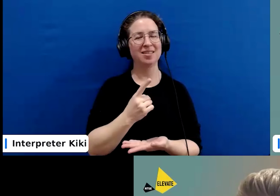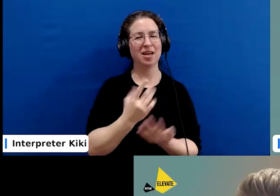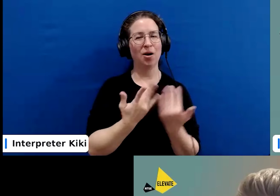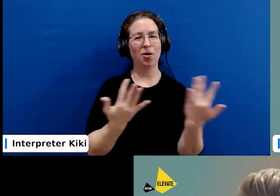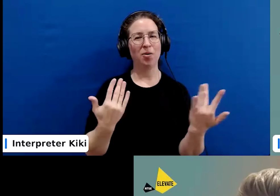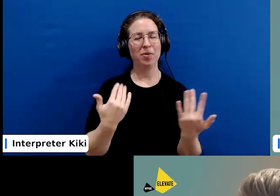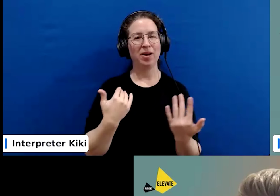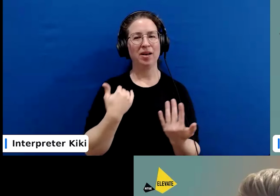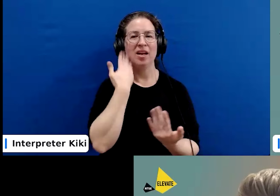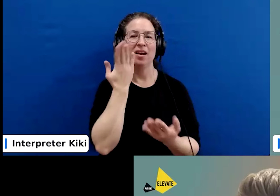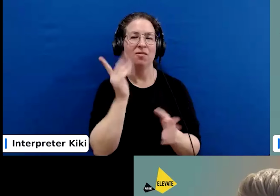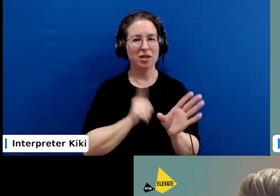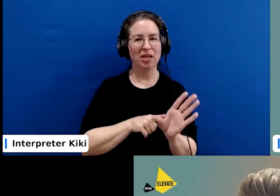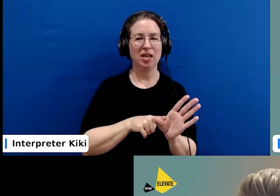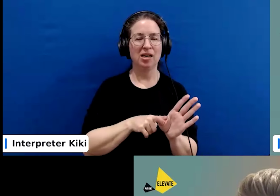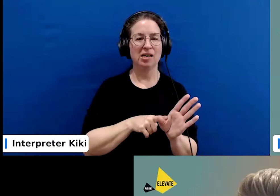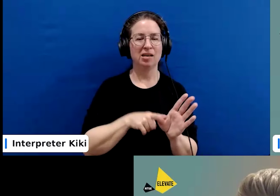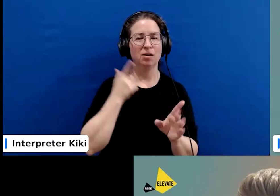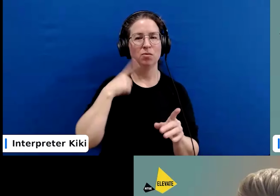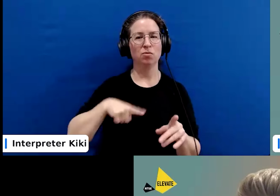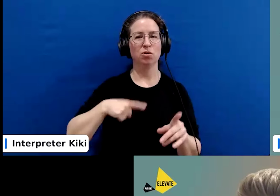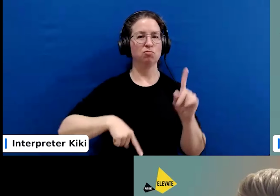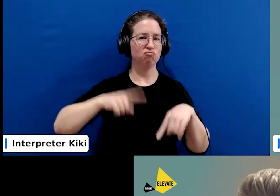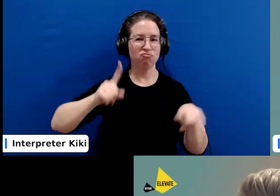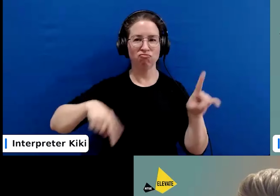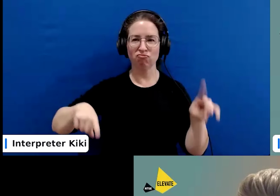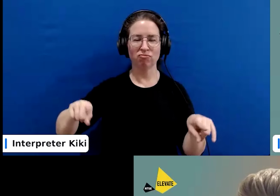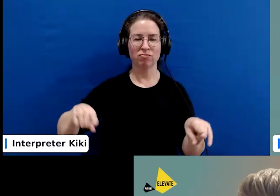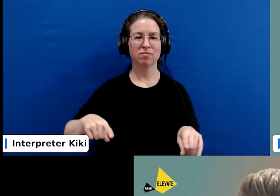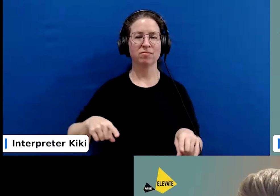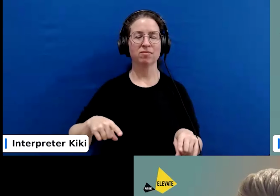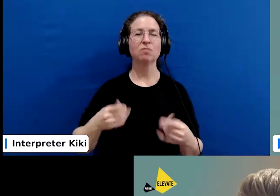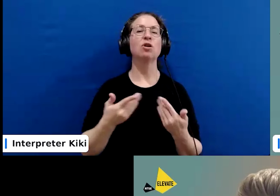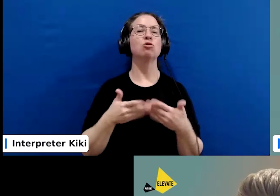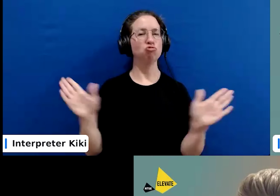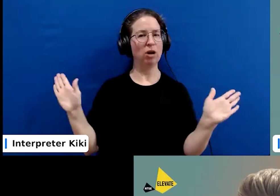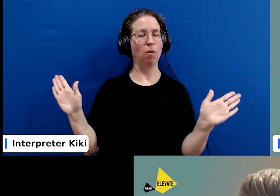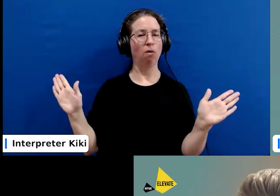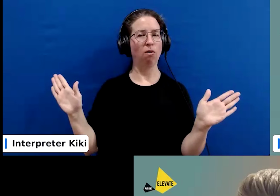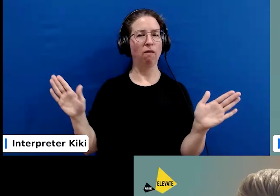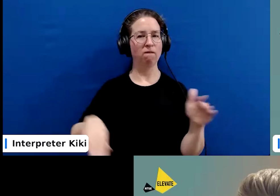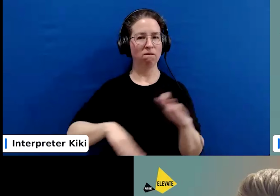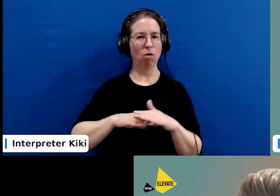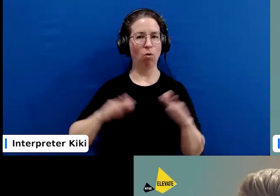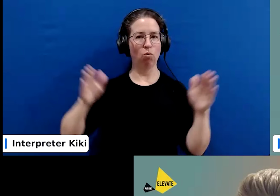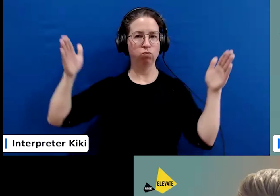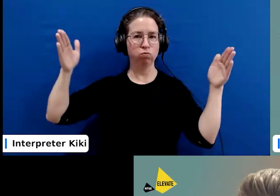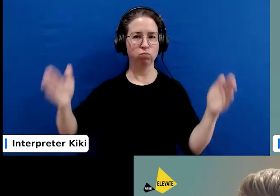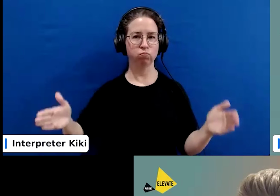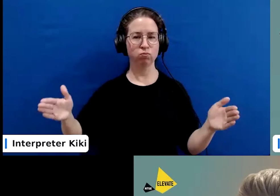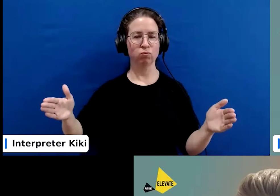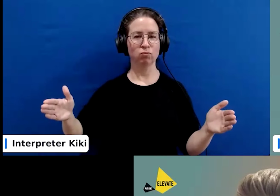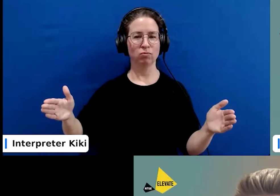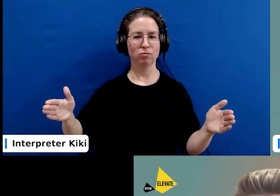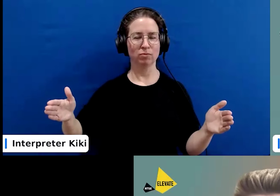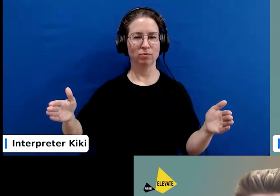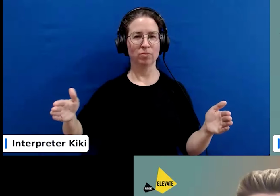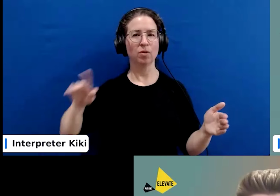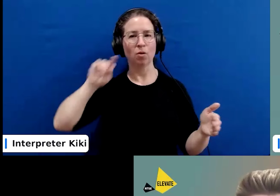the exact number for this year, but you can know the overall that over the lifetime of the program, there will